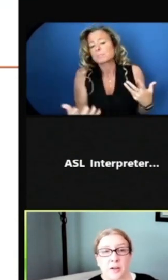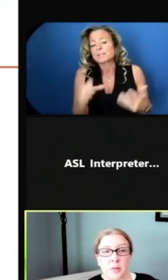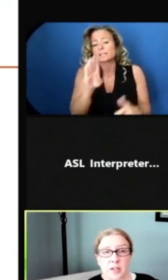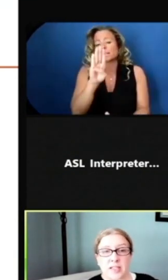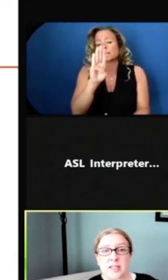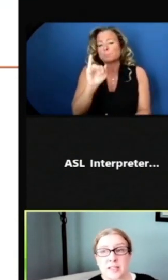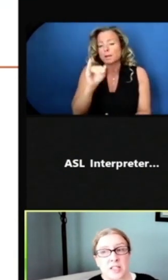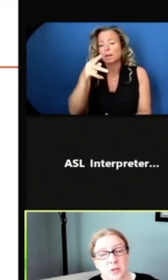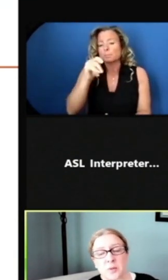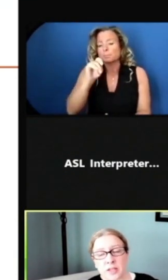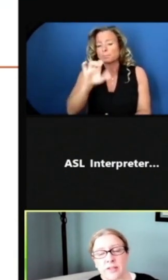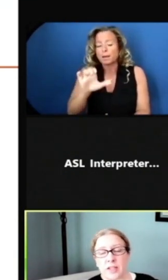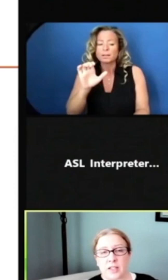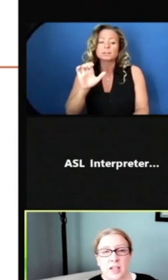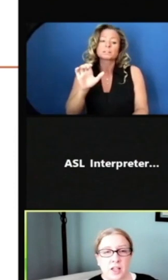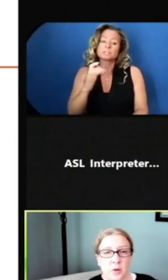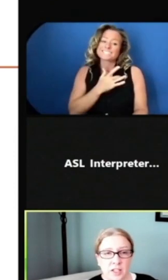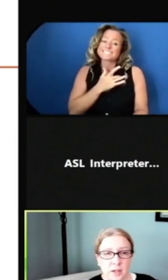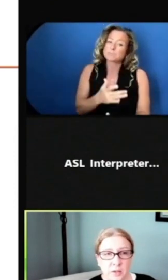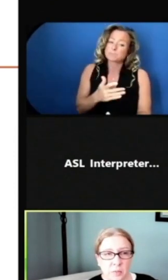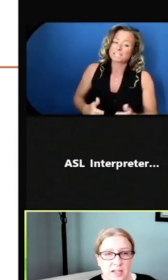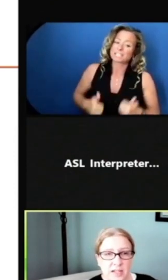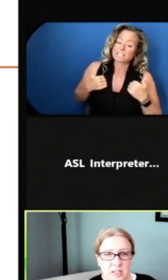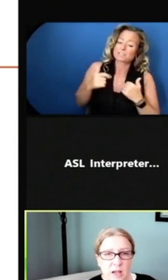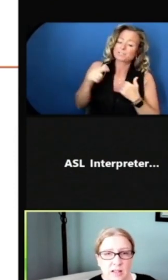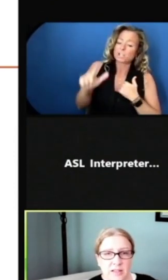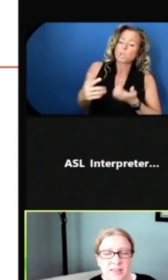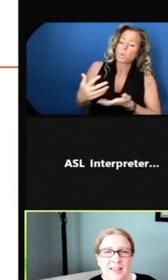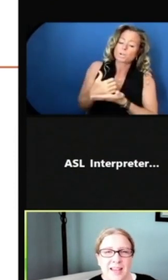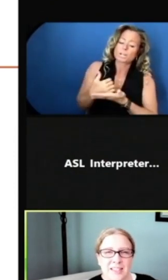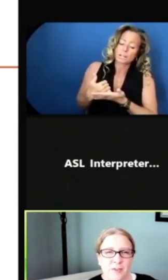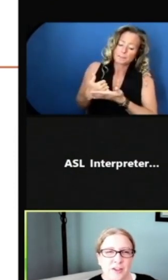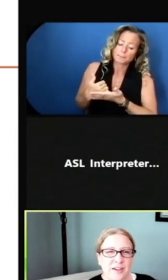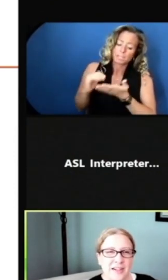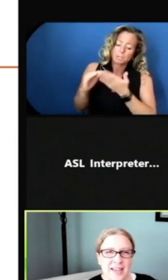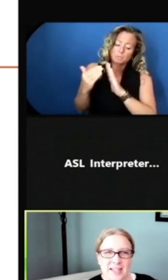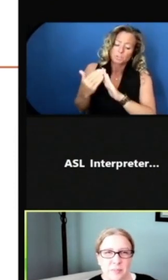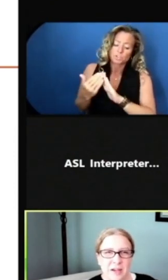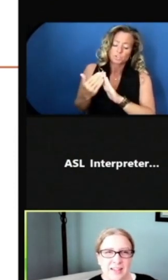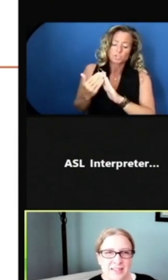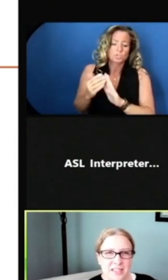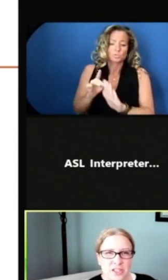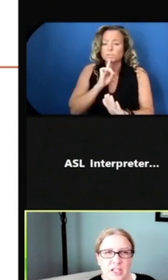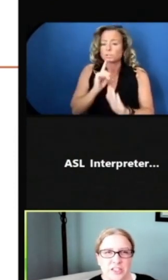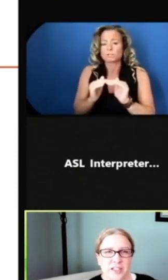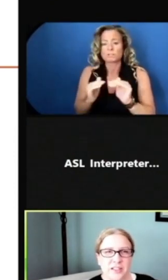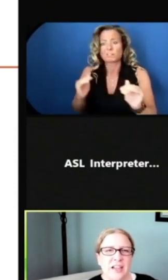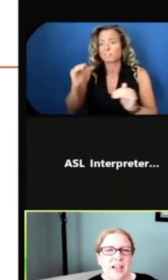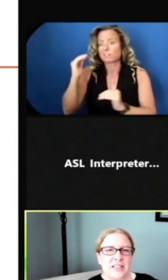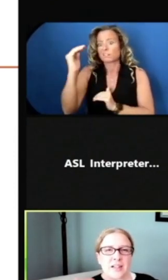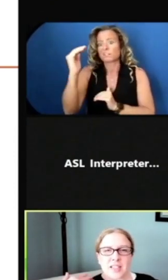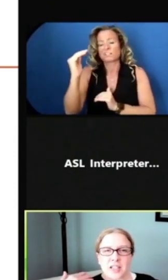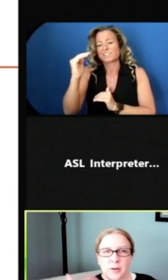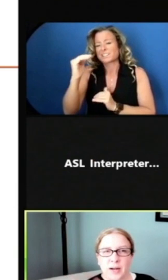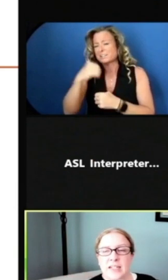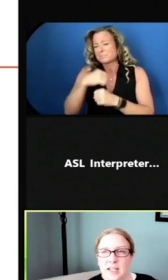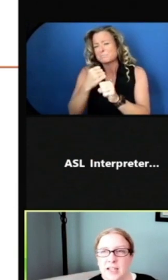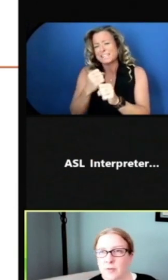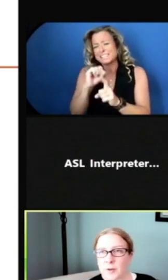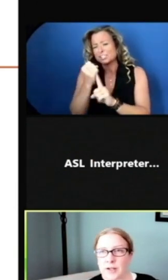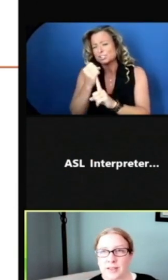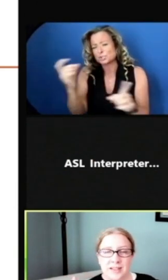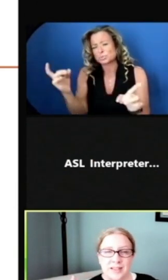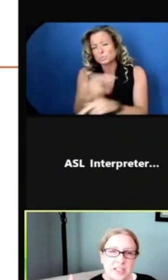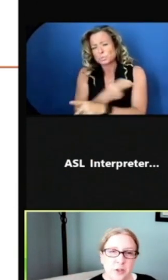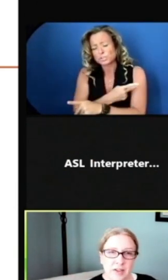BIPOC persons do live in low-income communities as well. So that's further exacerbating the situation. So there's a great